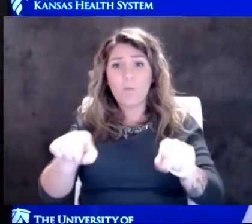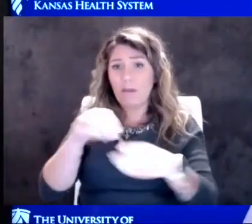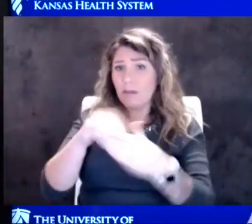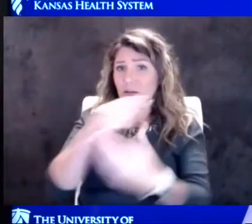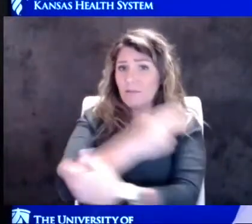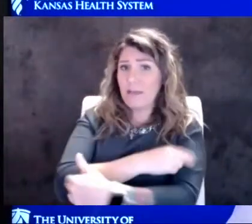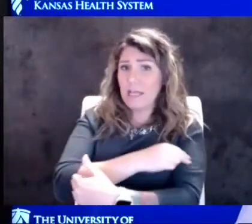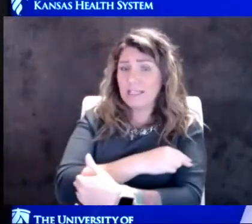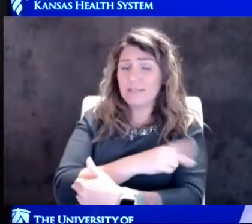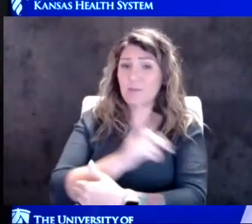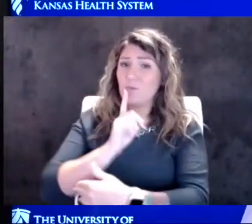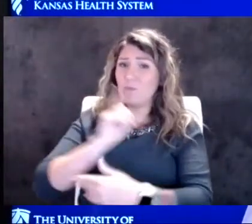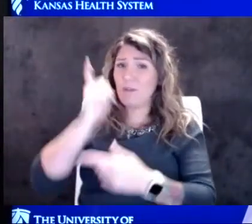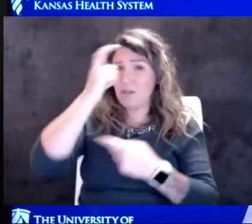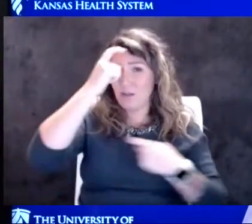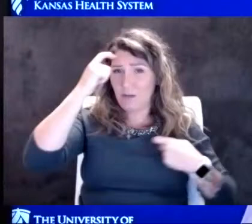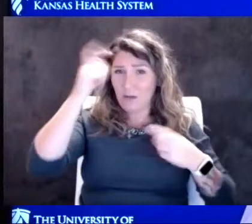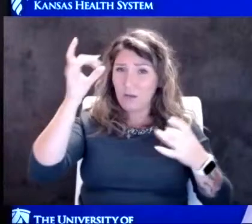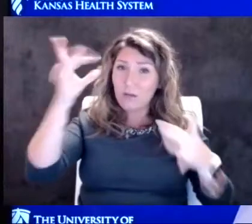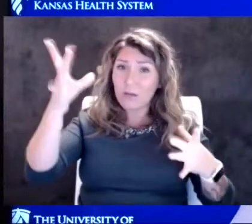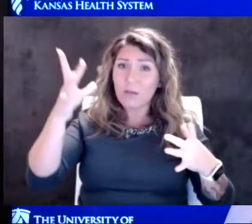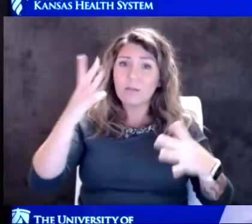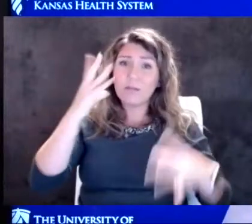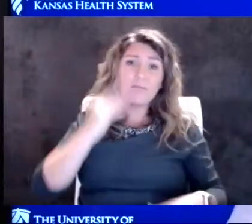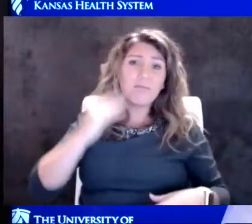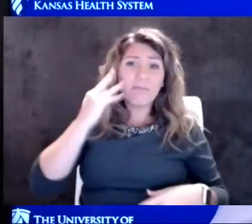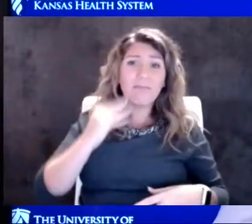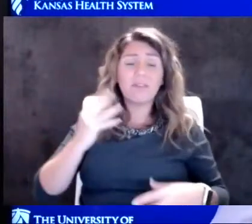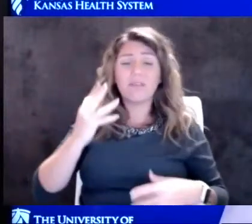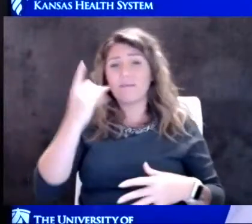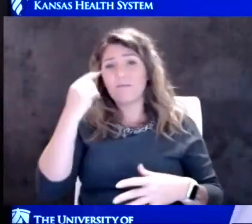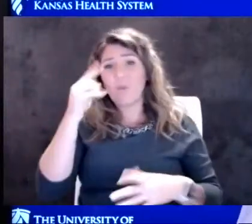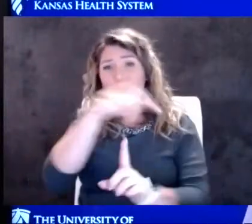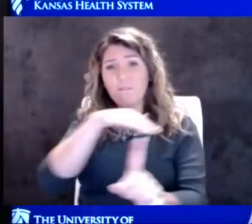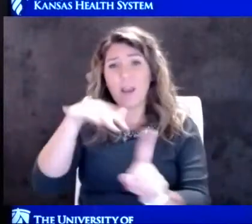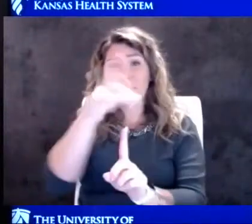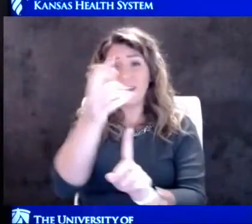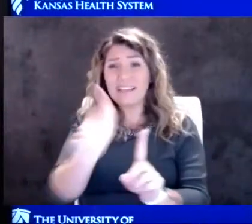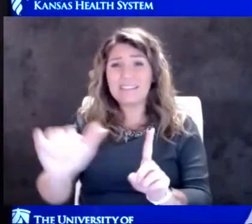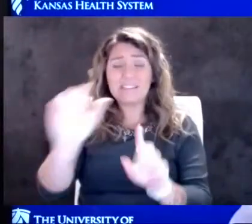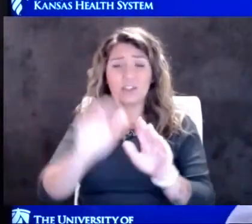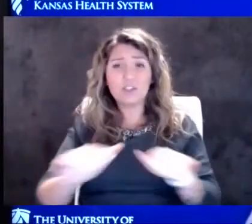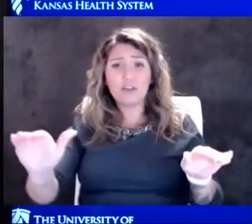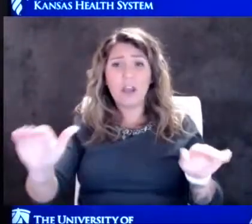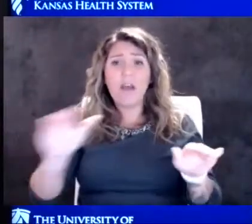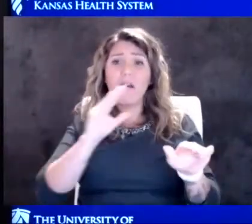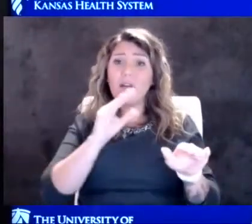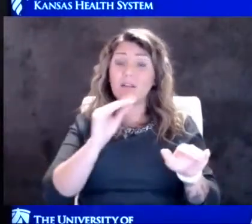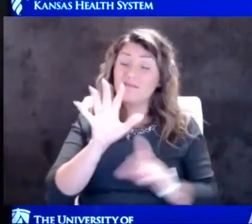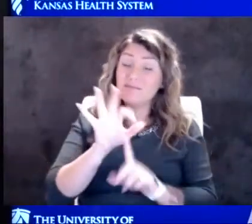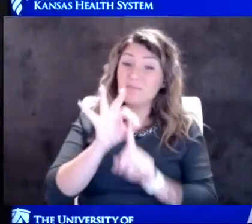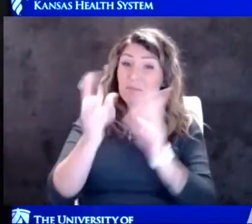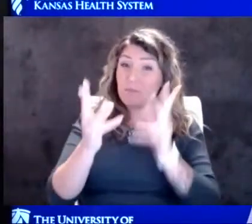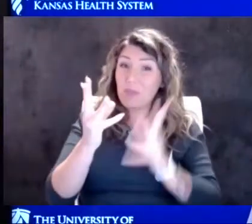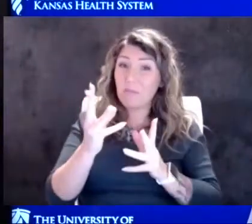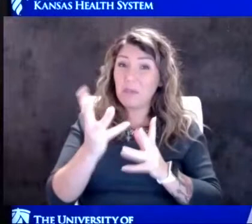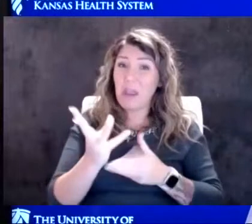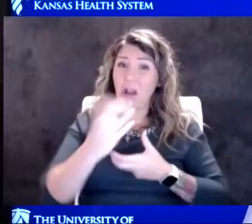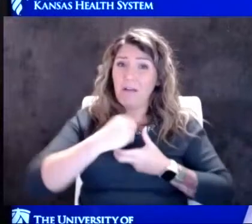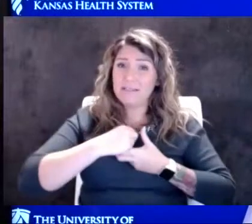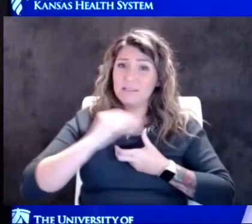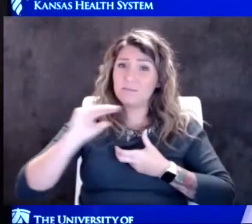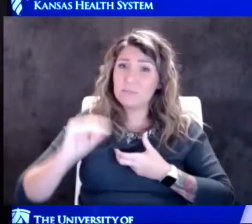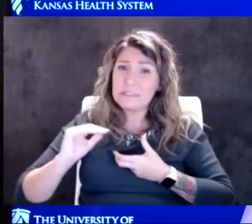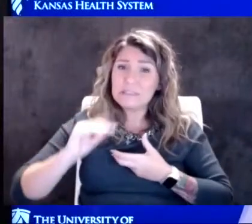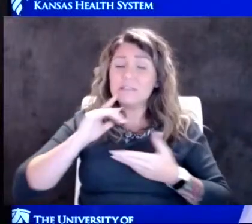pretty traumatic environment for really any child, and maybe especially one for autism. And so getting this vaccine is going to